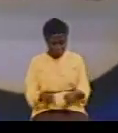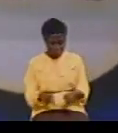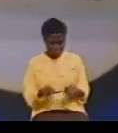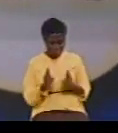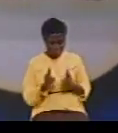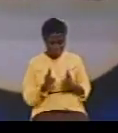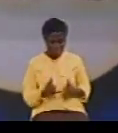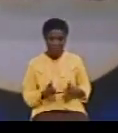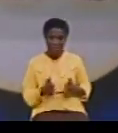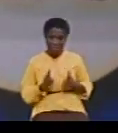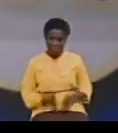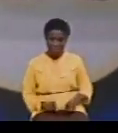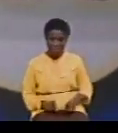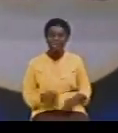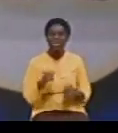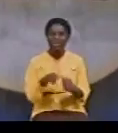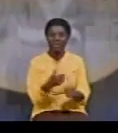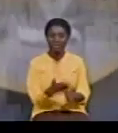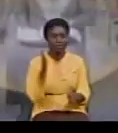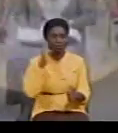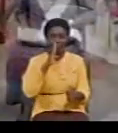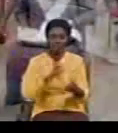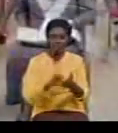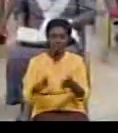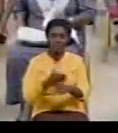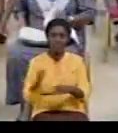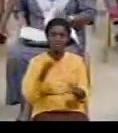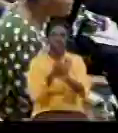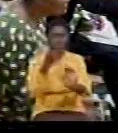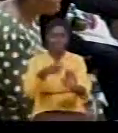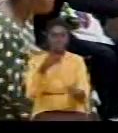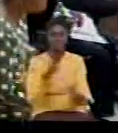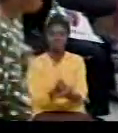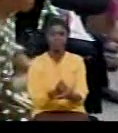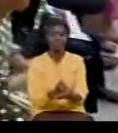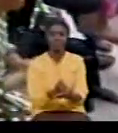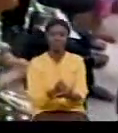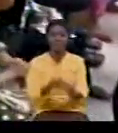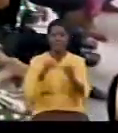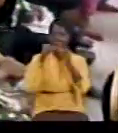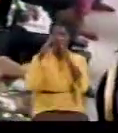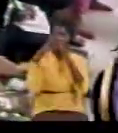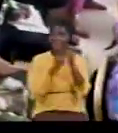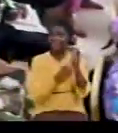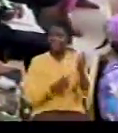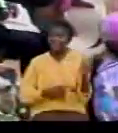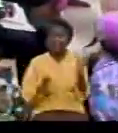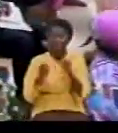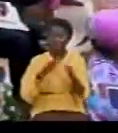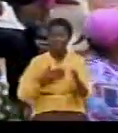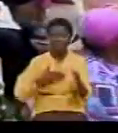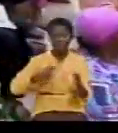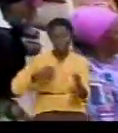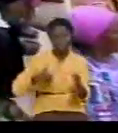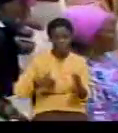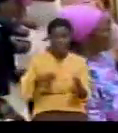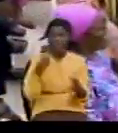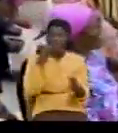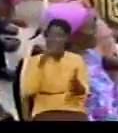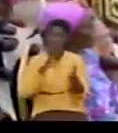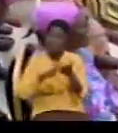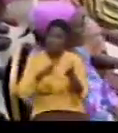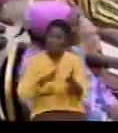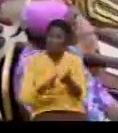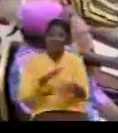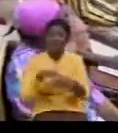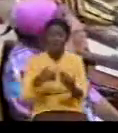being, everything will be taken away tonight. Bless the Lord, O my soul, who